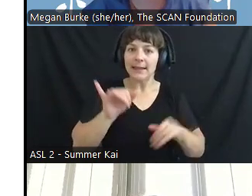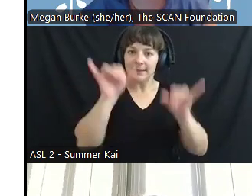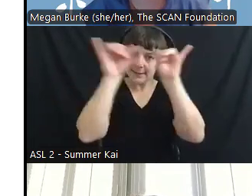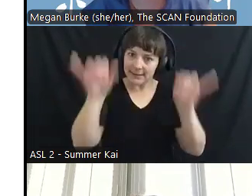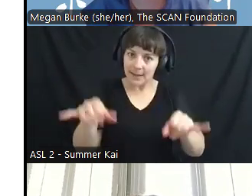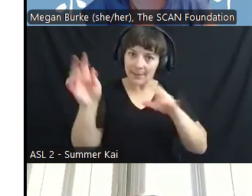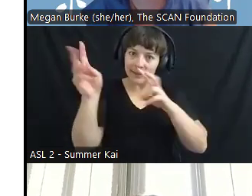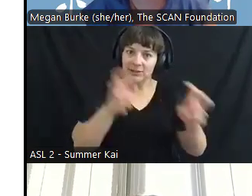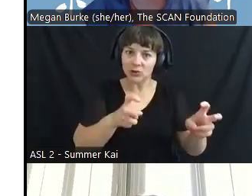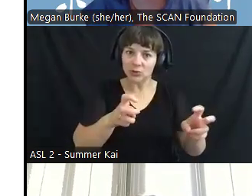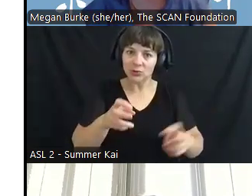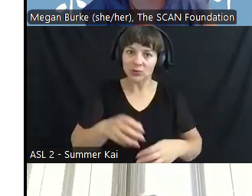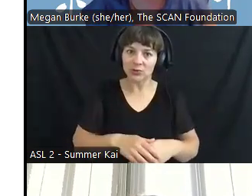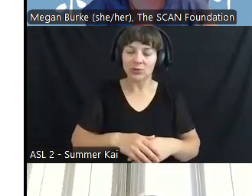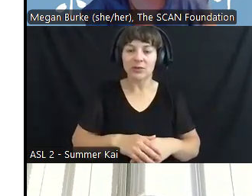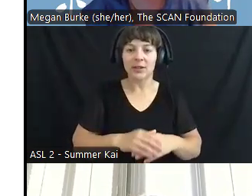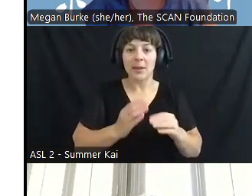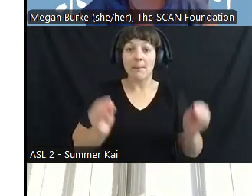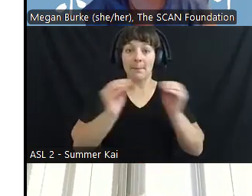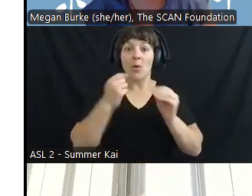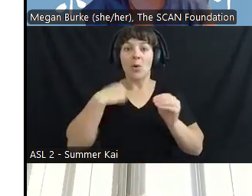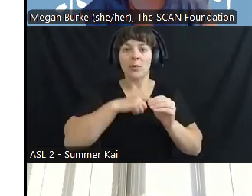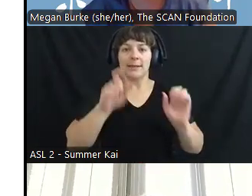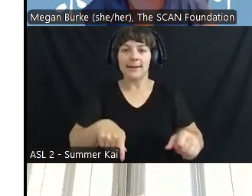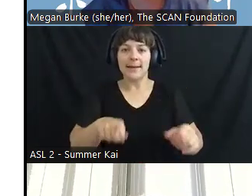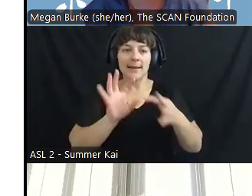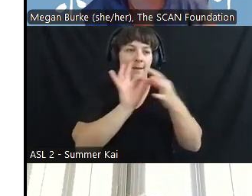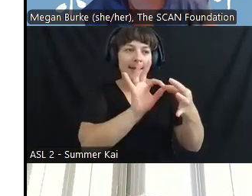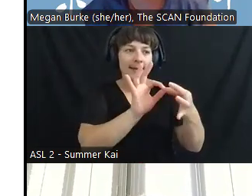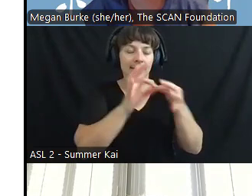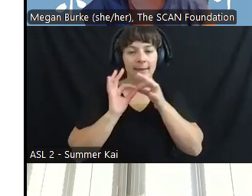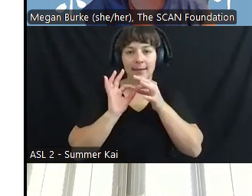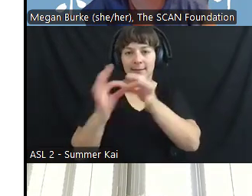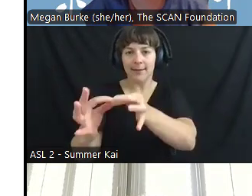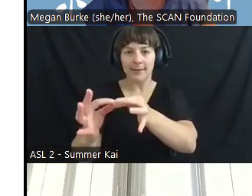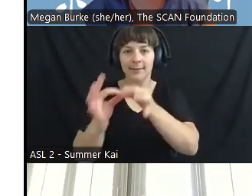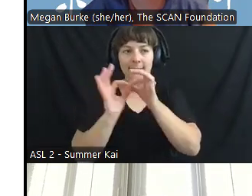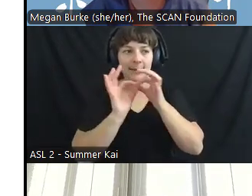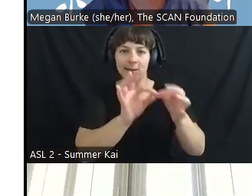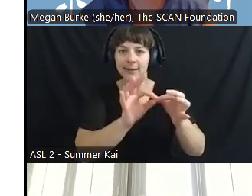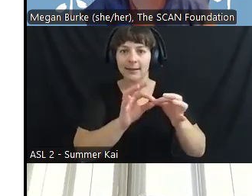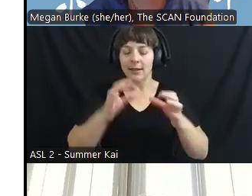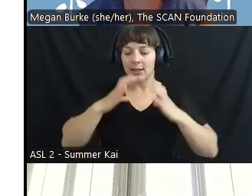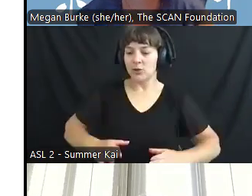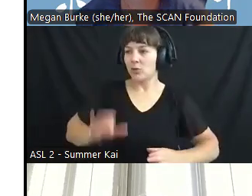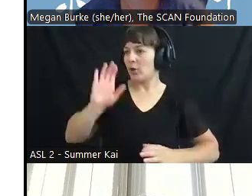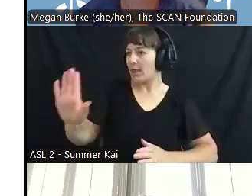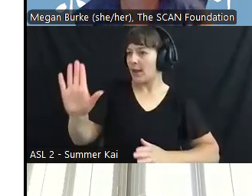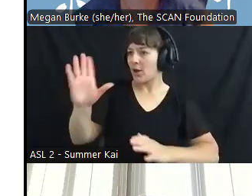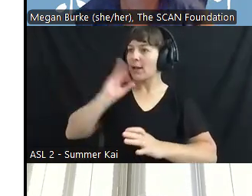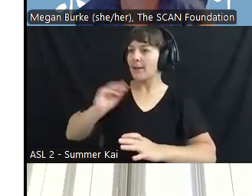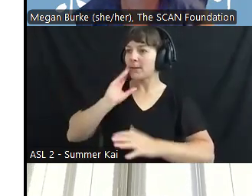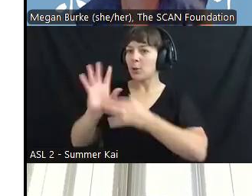systemic issue. So the more that we can really link what consumers experience with